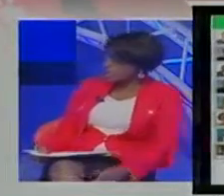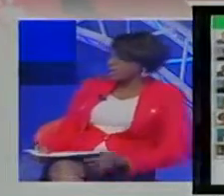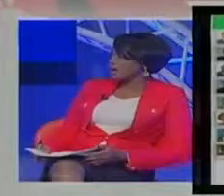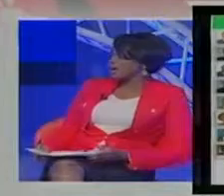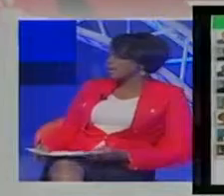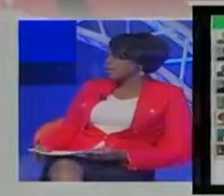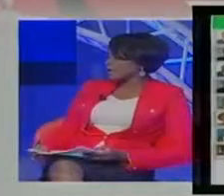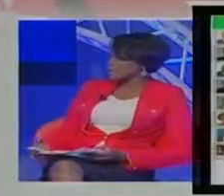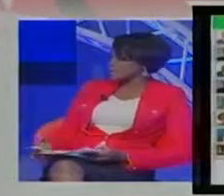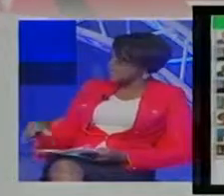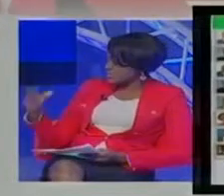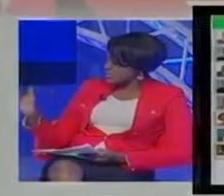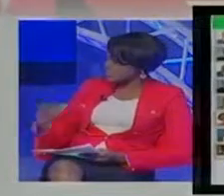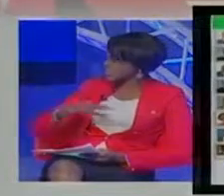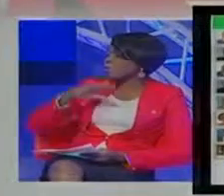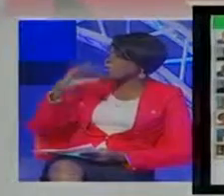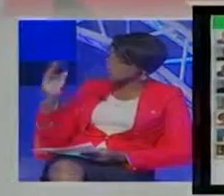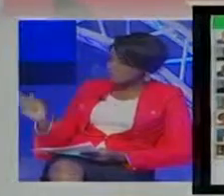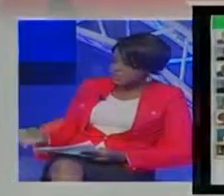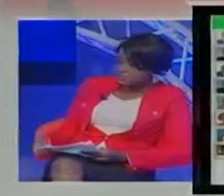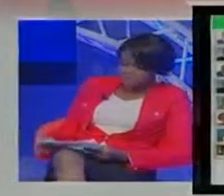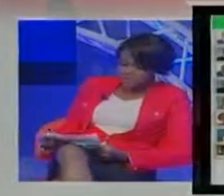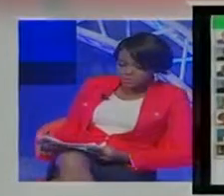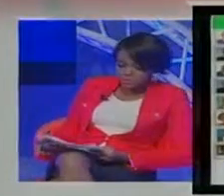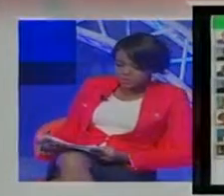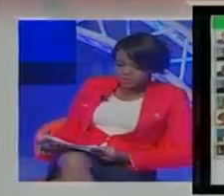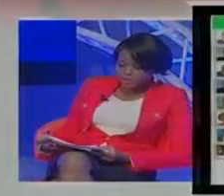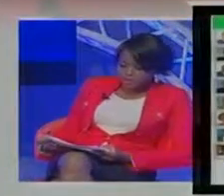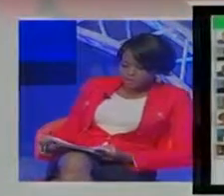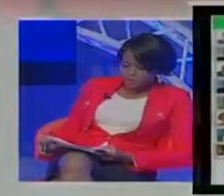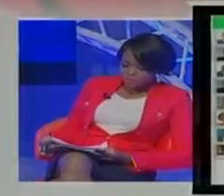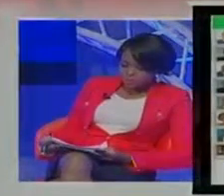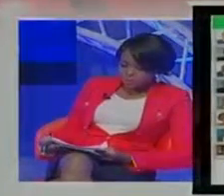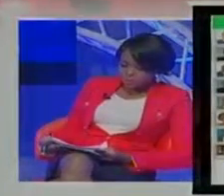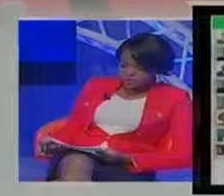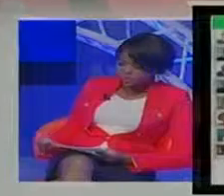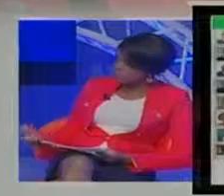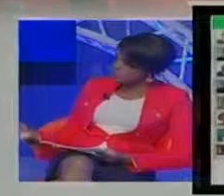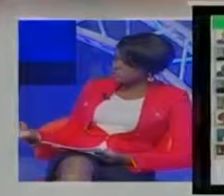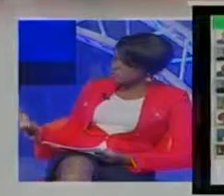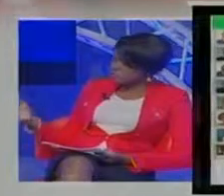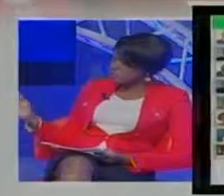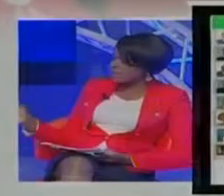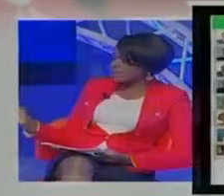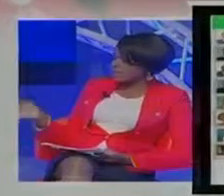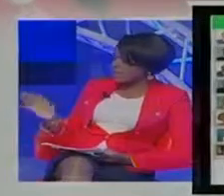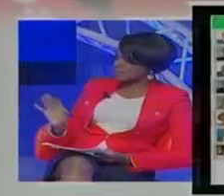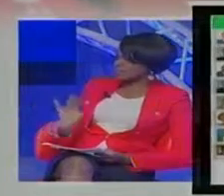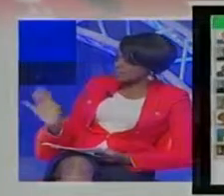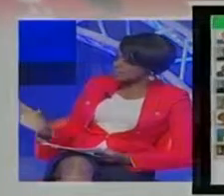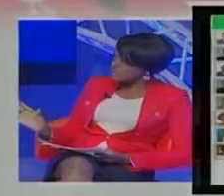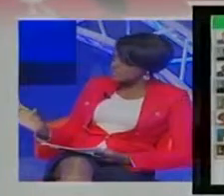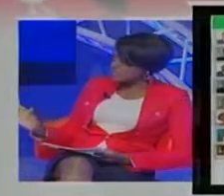country, perhaps has the best education and all those other things that, you know, we aspire, we tend to think would contribute to making